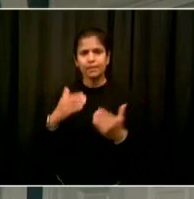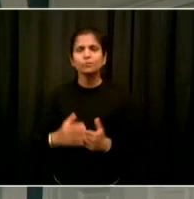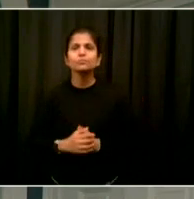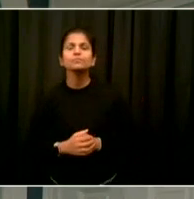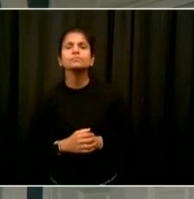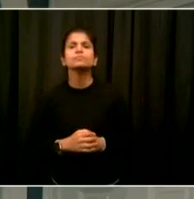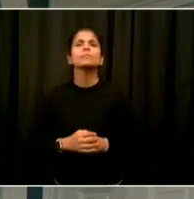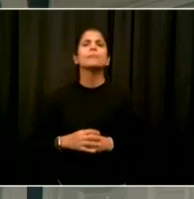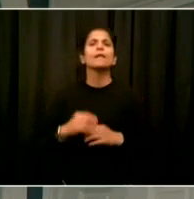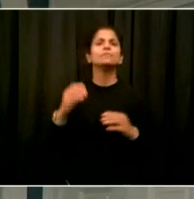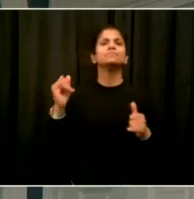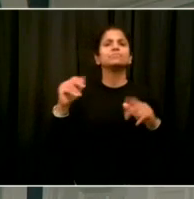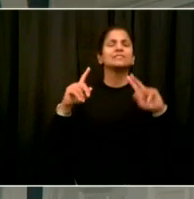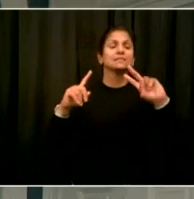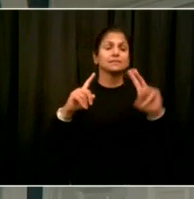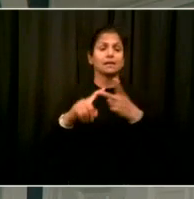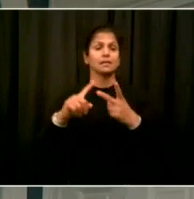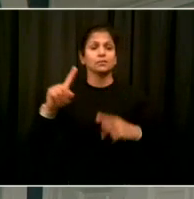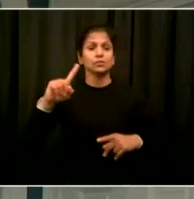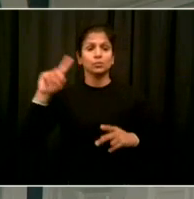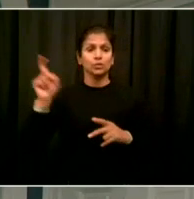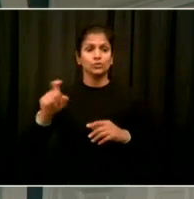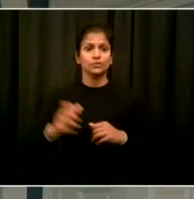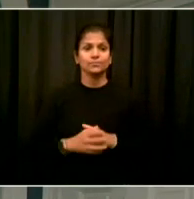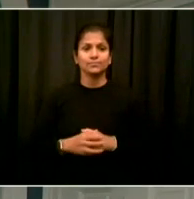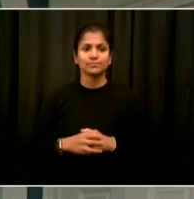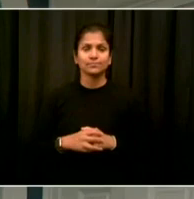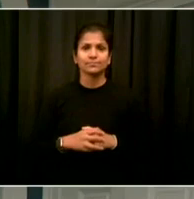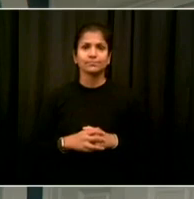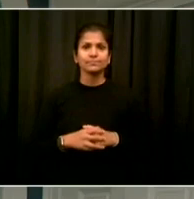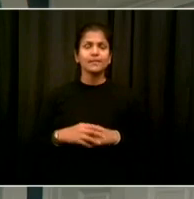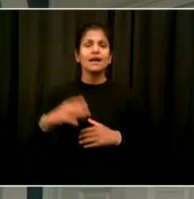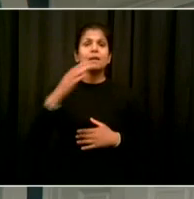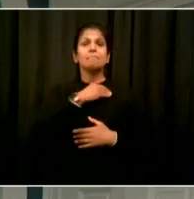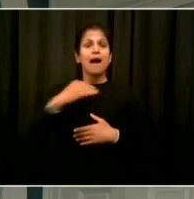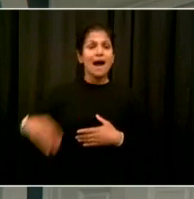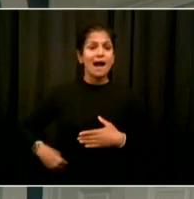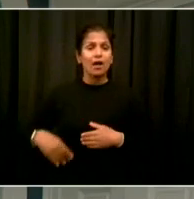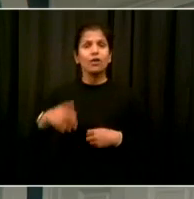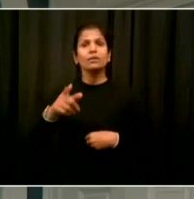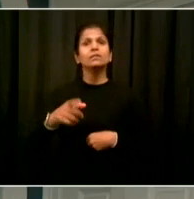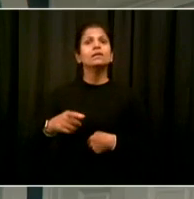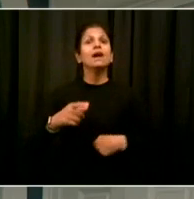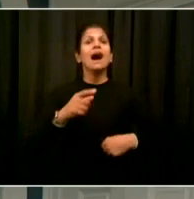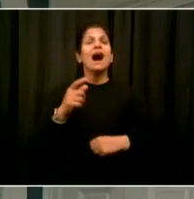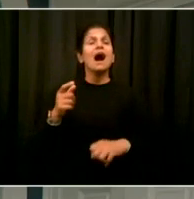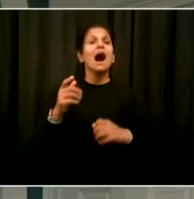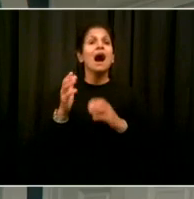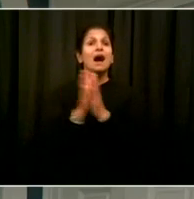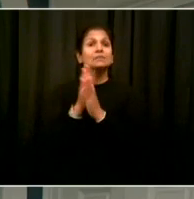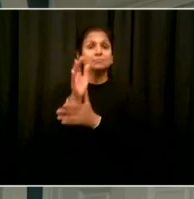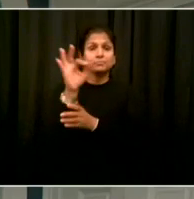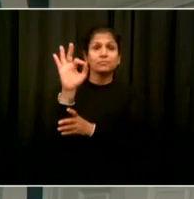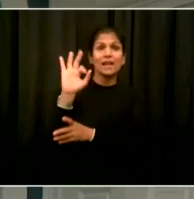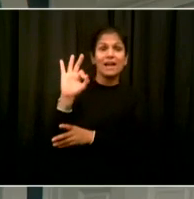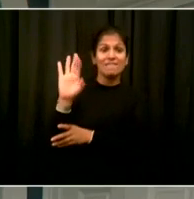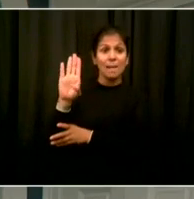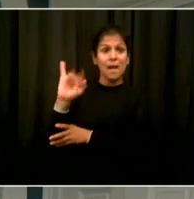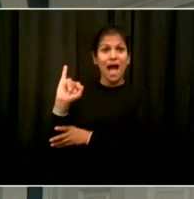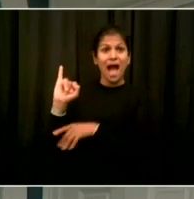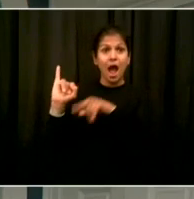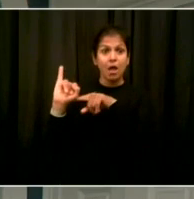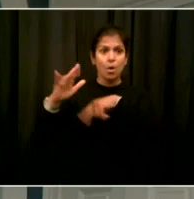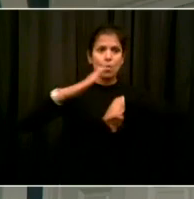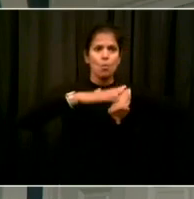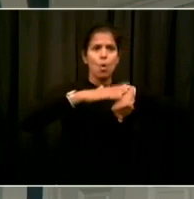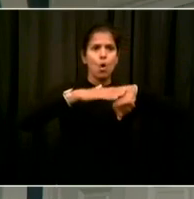gears, Mr. Mayor, I wanted to ask about a warning that the FBI has issued about cyber criminals targeting